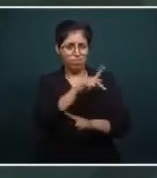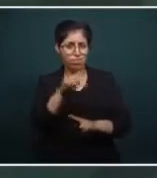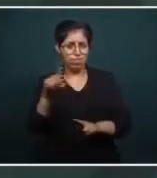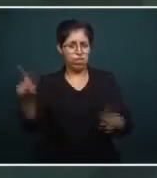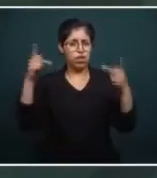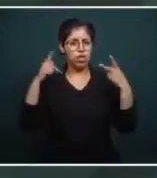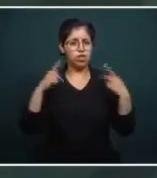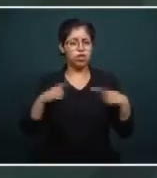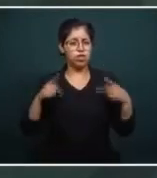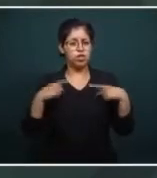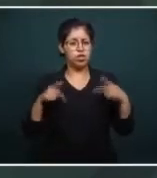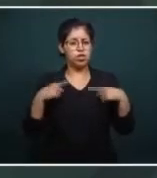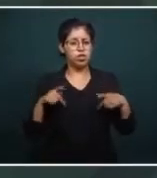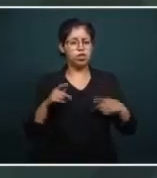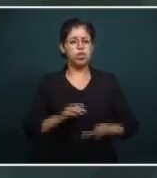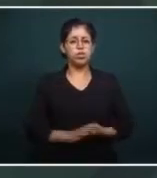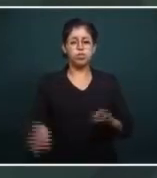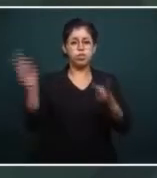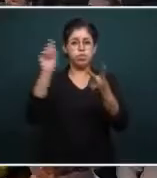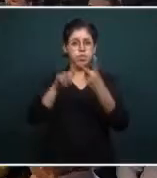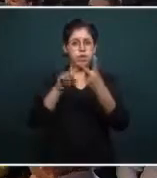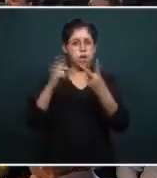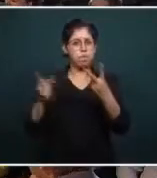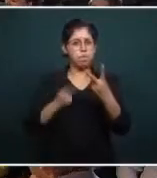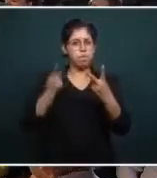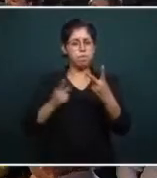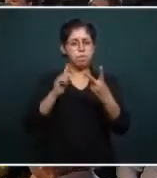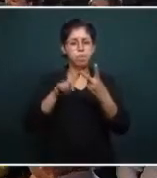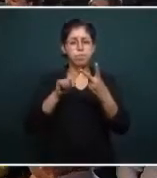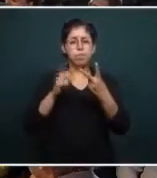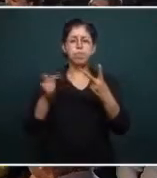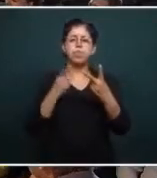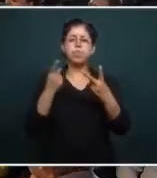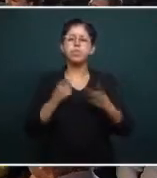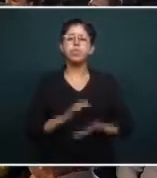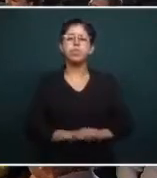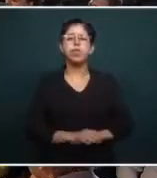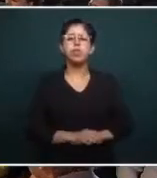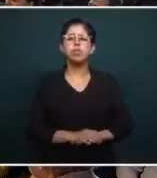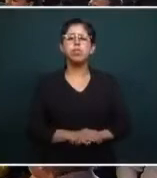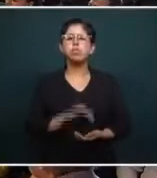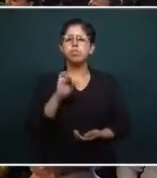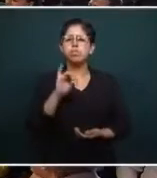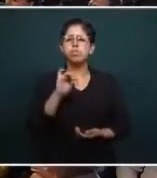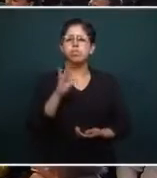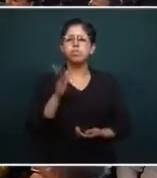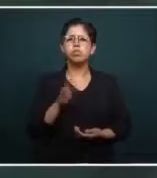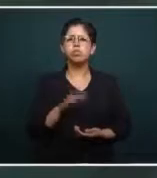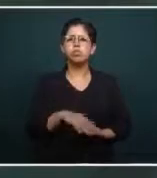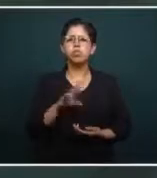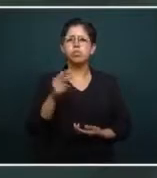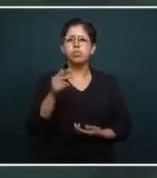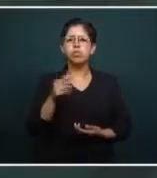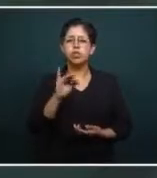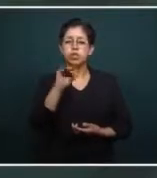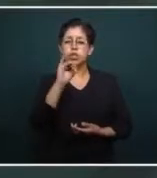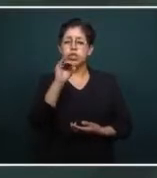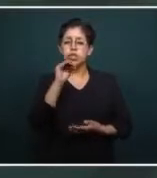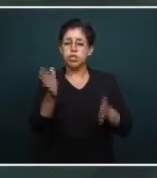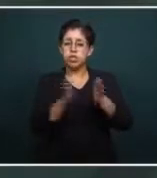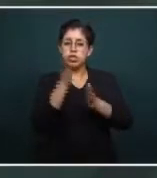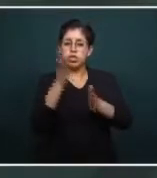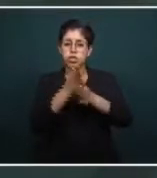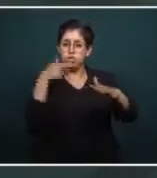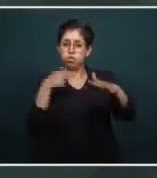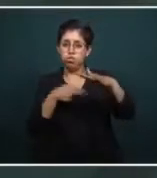all human La beings. segunda pregunta, The second question again? sí, vamos a terminar Yes, esta obra. we're going to un